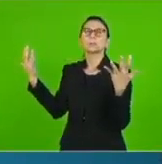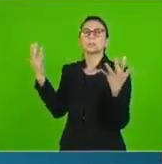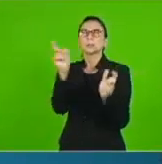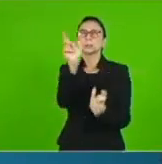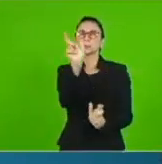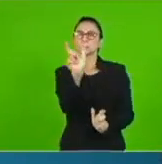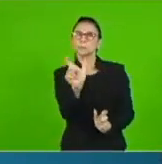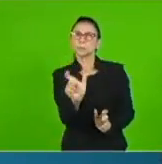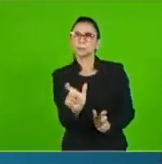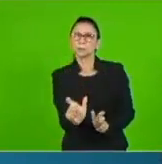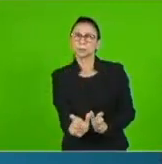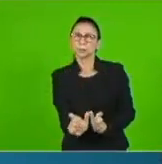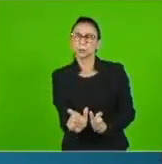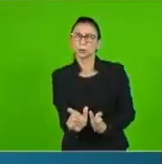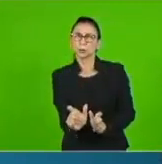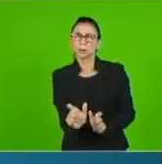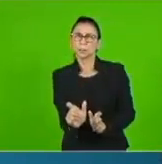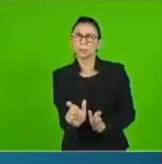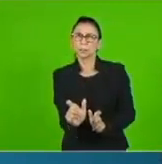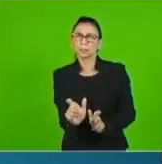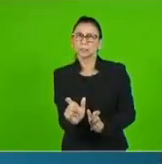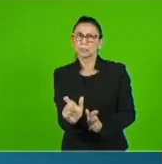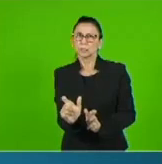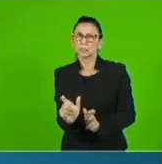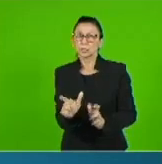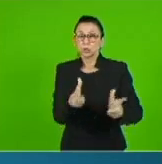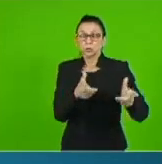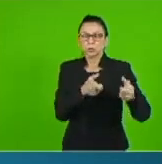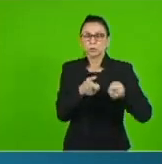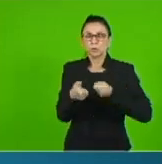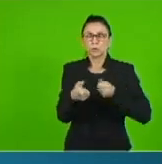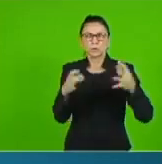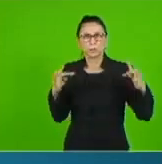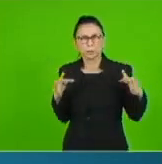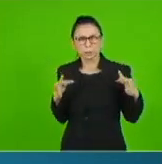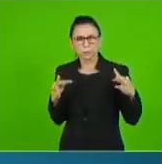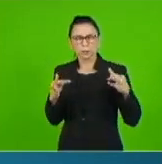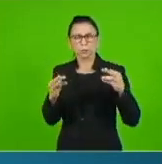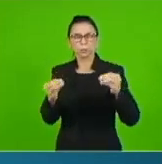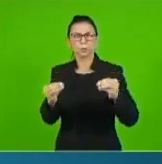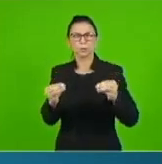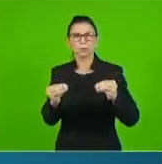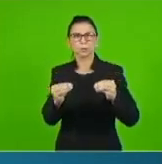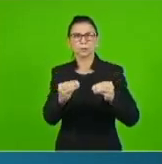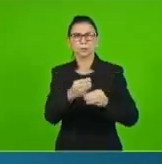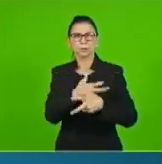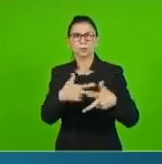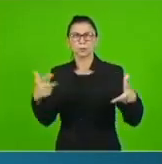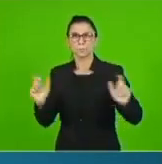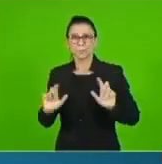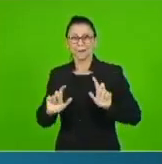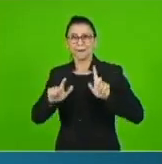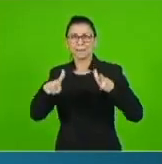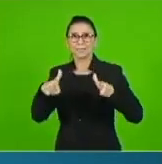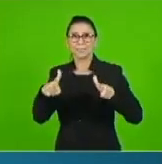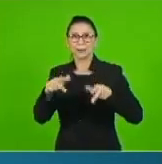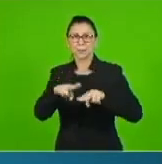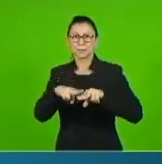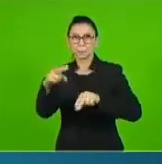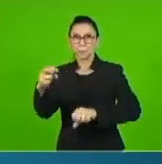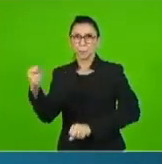light of His glory and the image of His person, and sustaining all things through the word of His